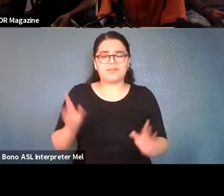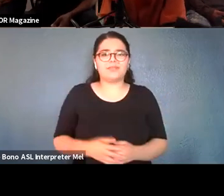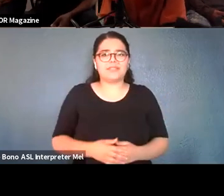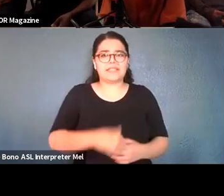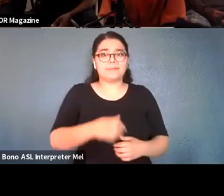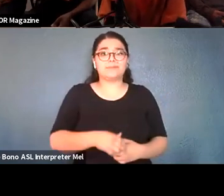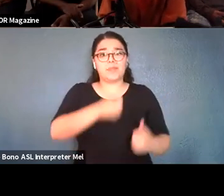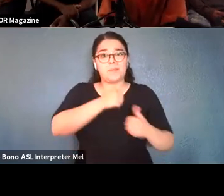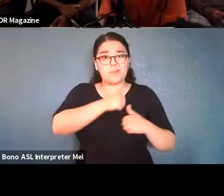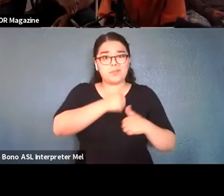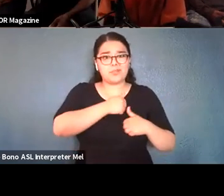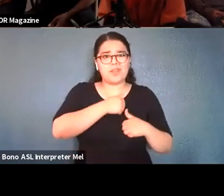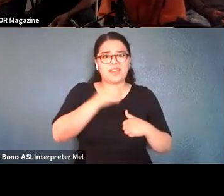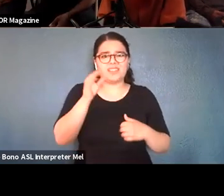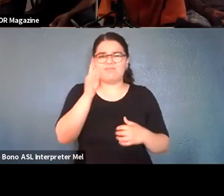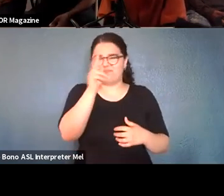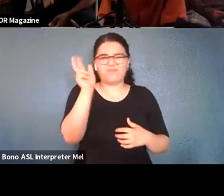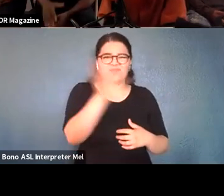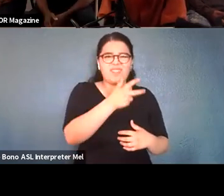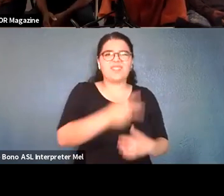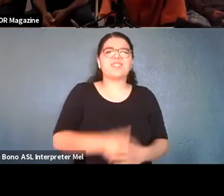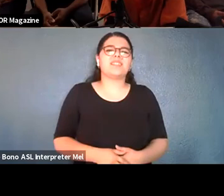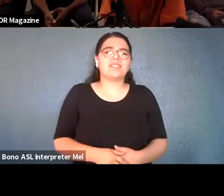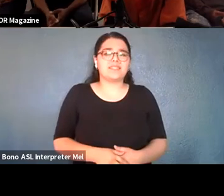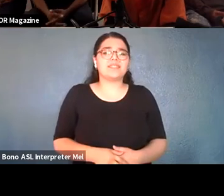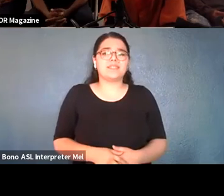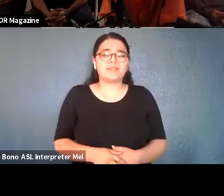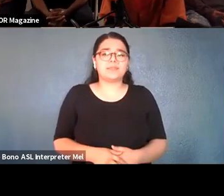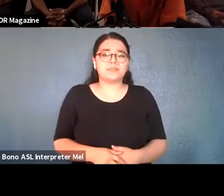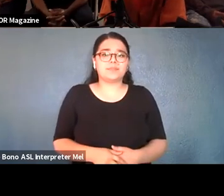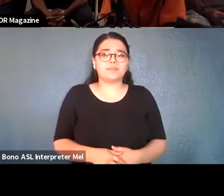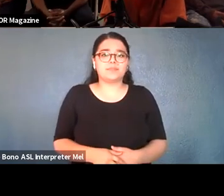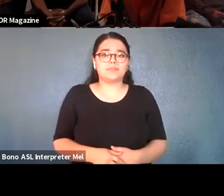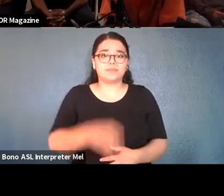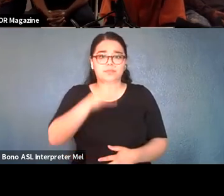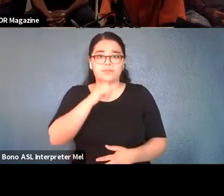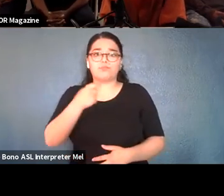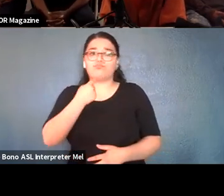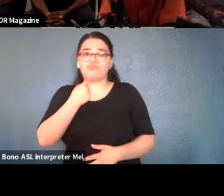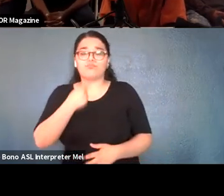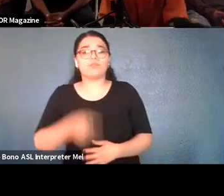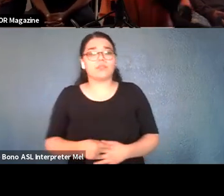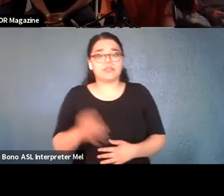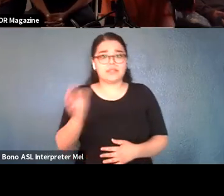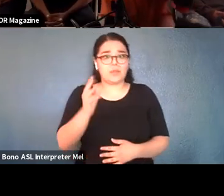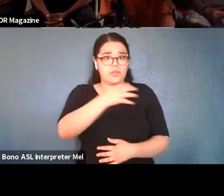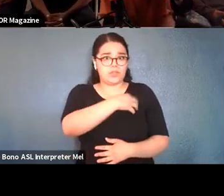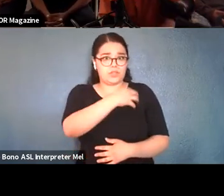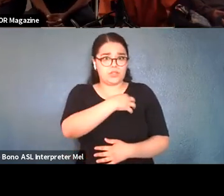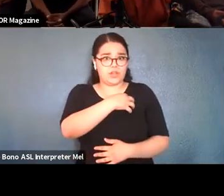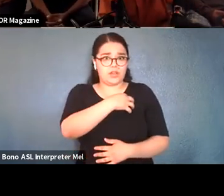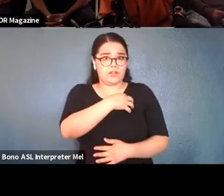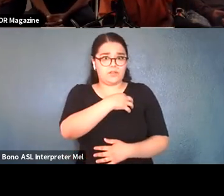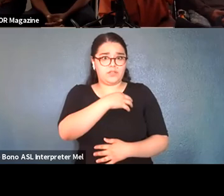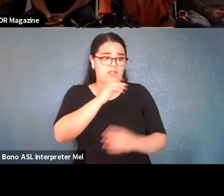Militarized police. exactly It's real. exactly just like the sheriffs who come at you when you so-called haven't paid